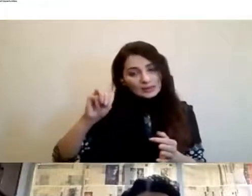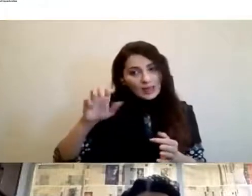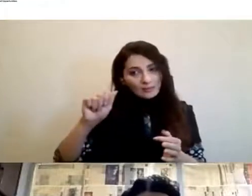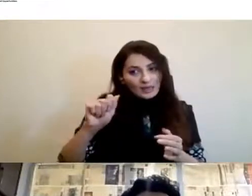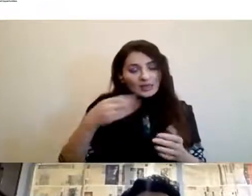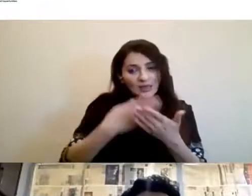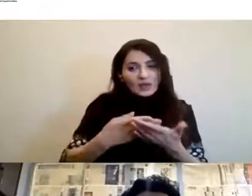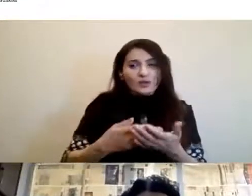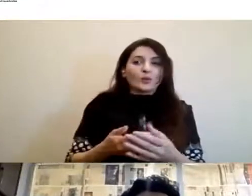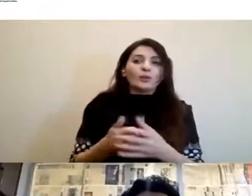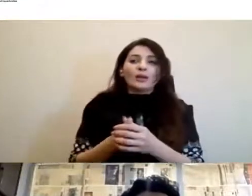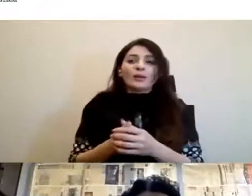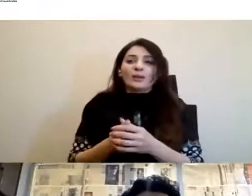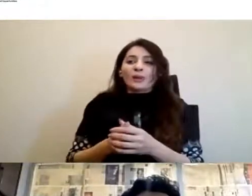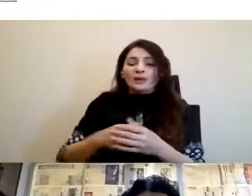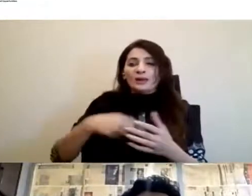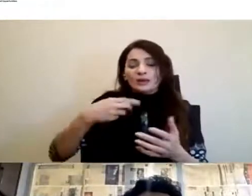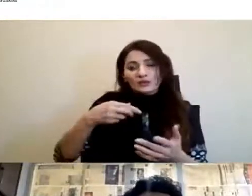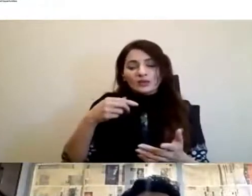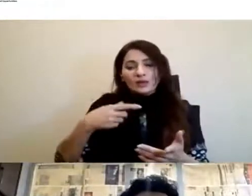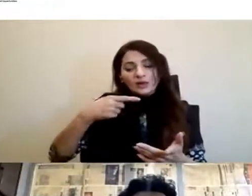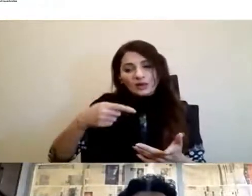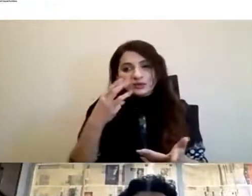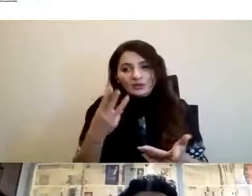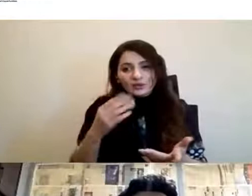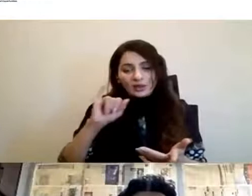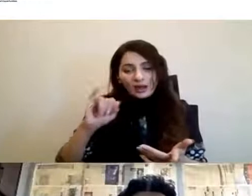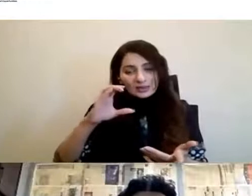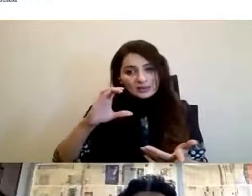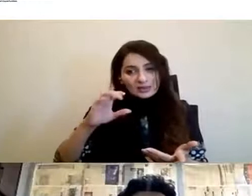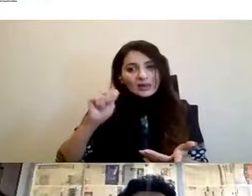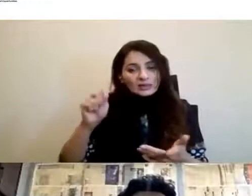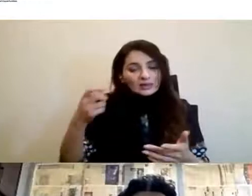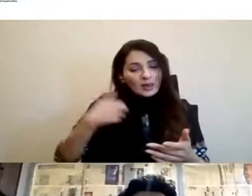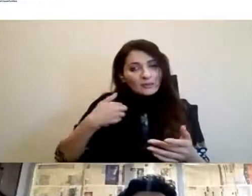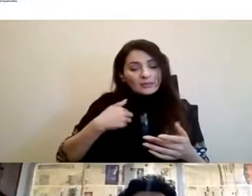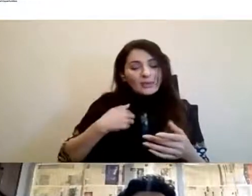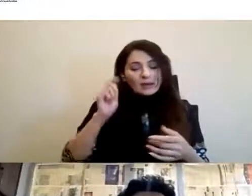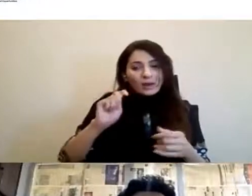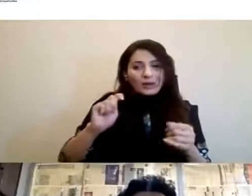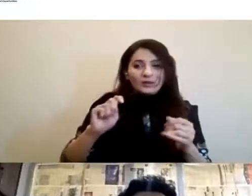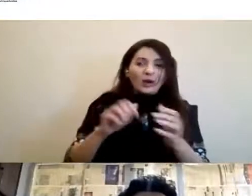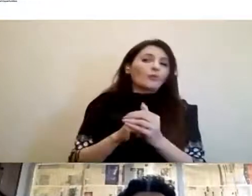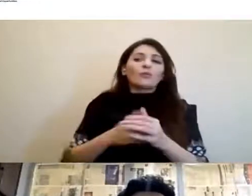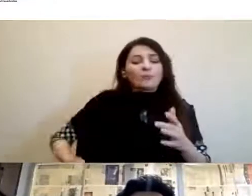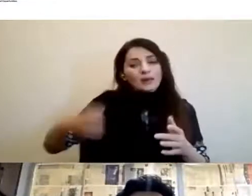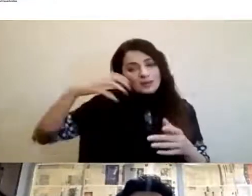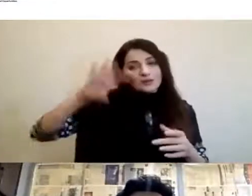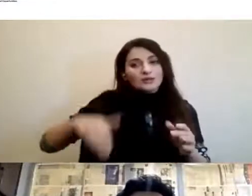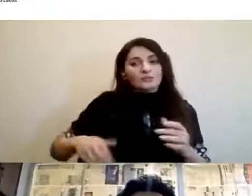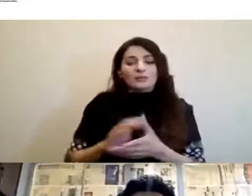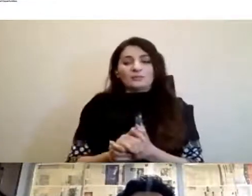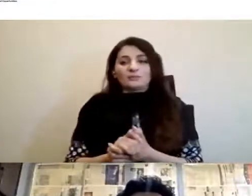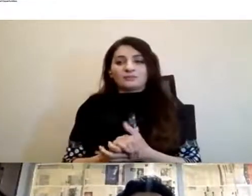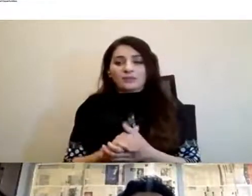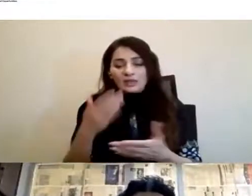country representative of G3ICT in Bangladesh. So they are really collaborating with us. That's why we are really progressing. Thank